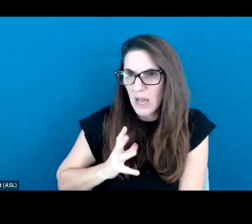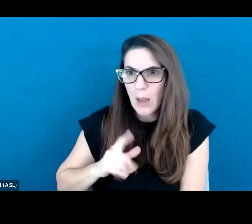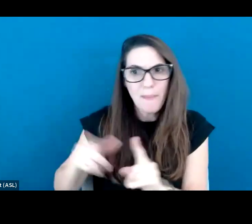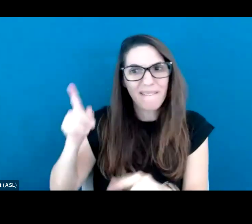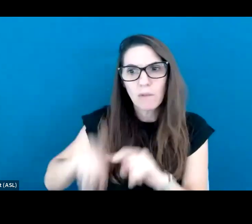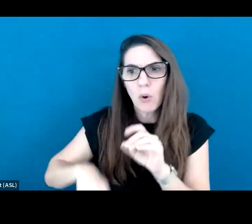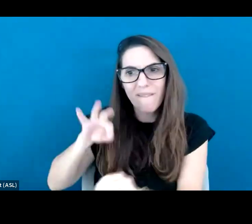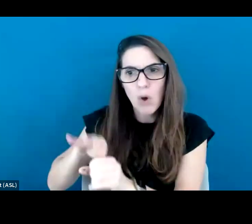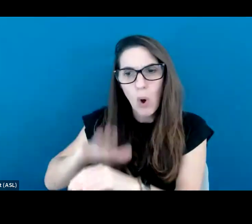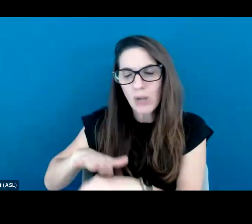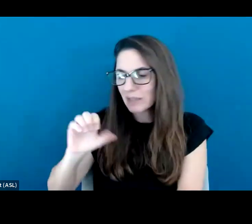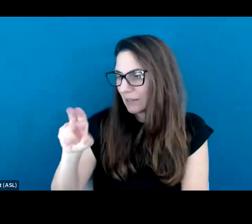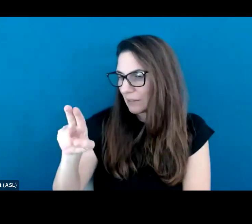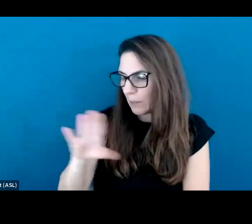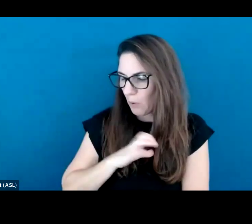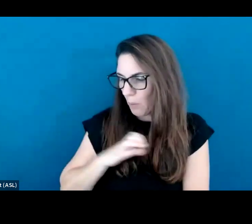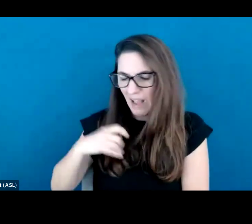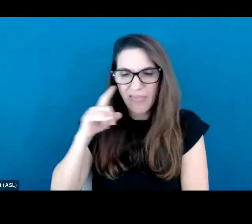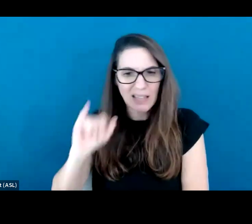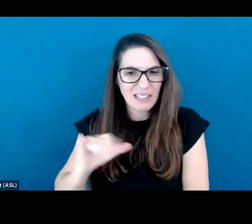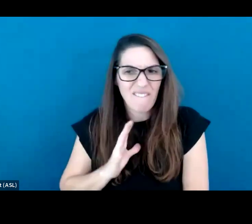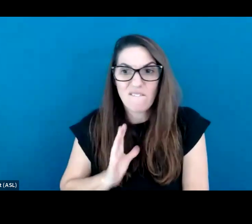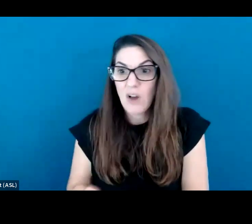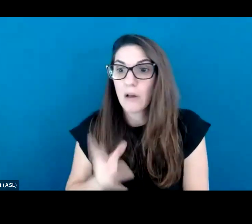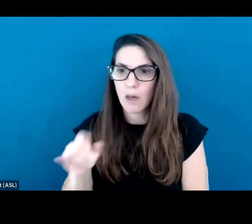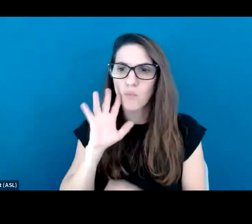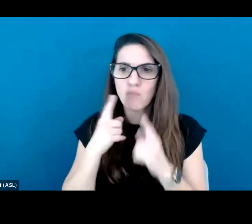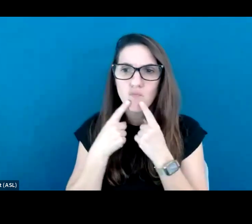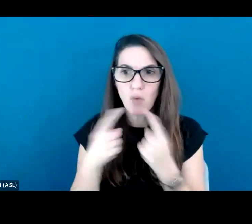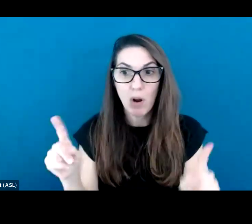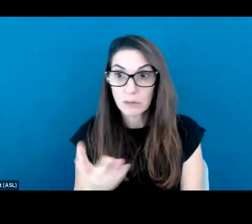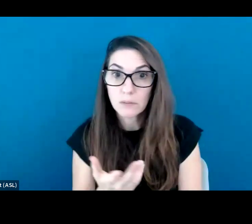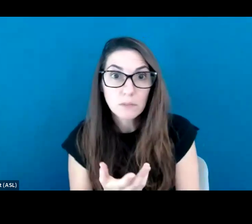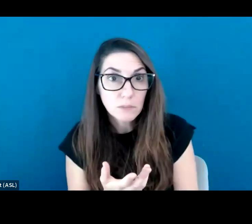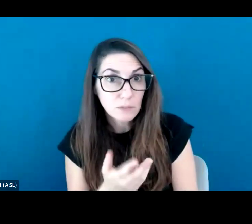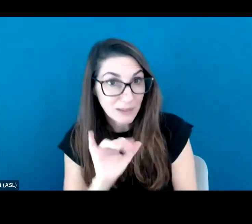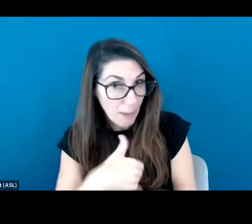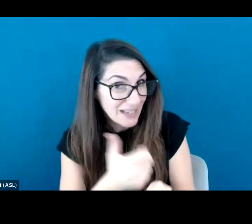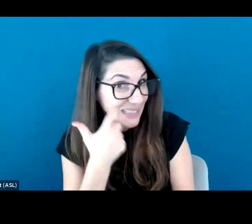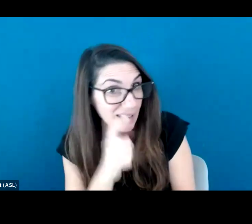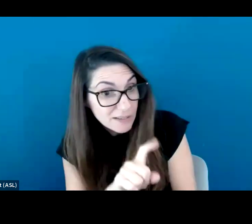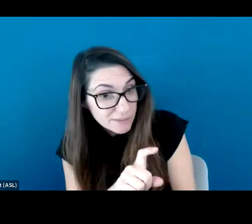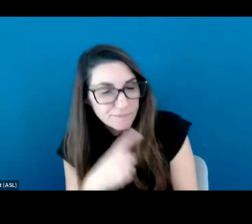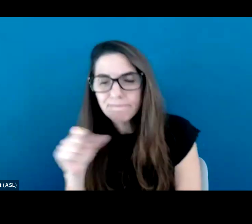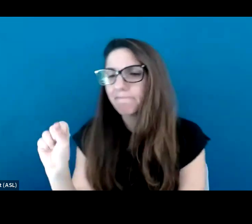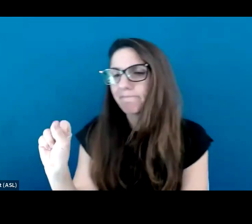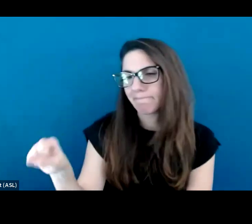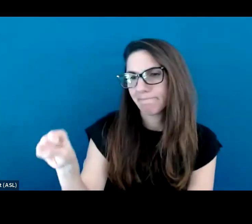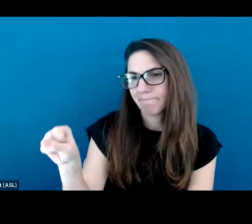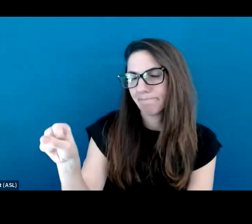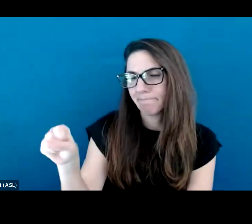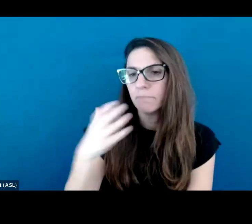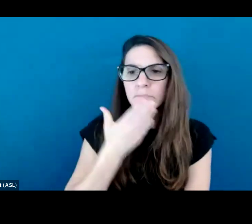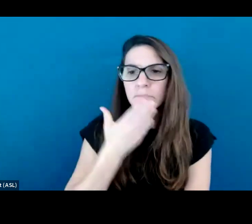Like I think that works. Ade, does it? Yeah. Okay. Thank you, Dan. Yeah, of